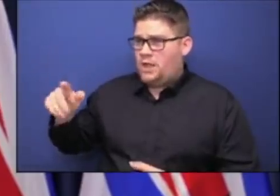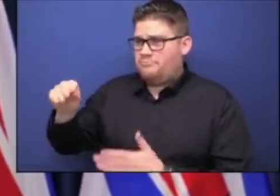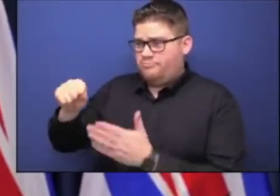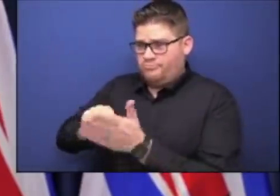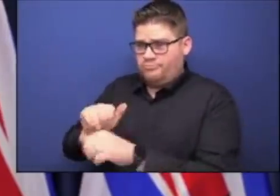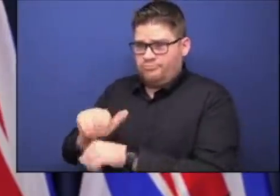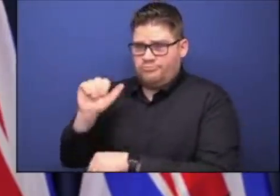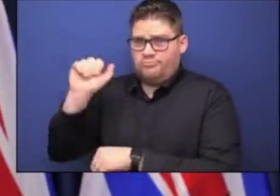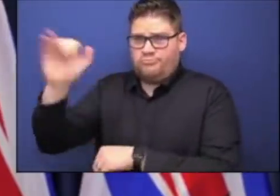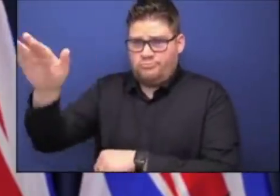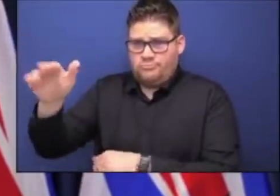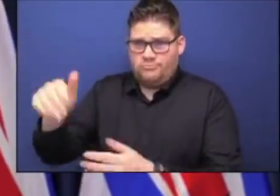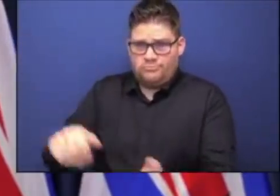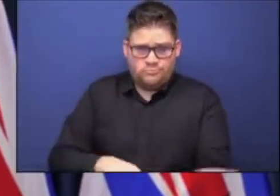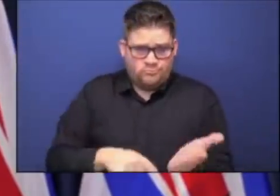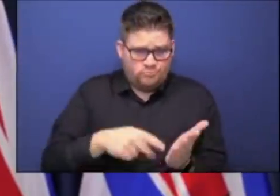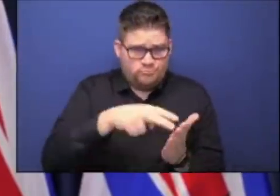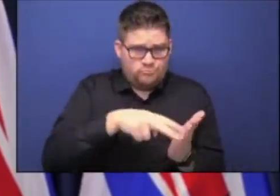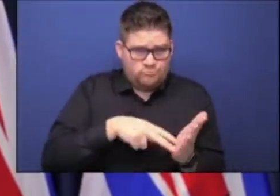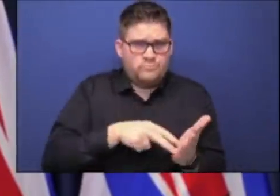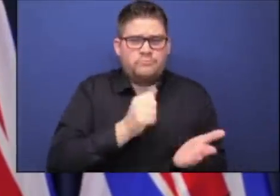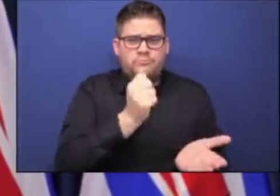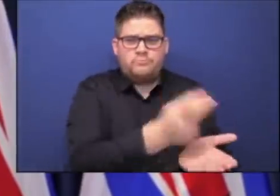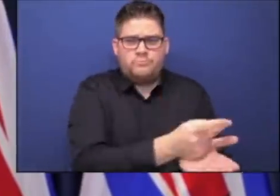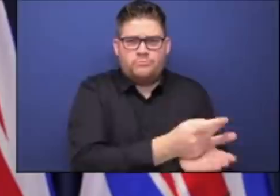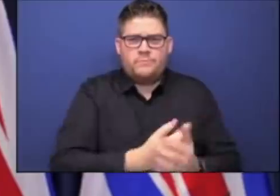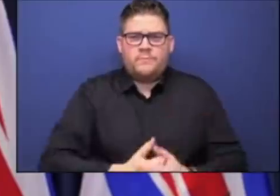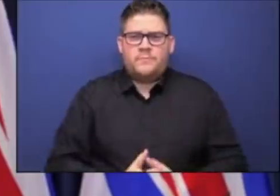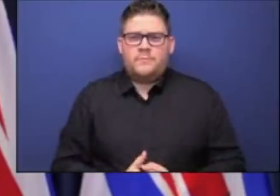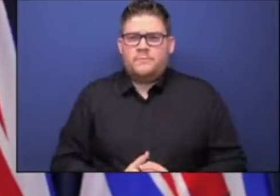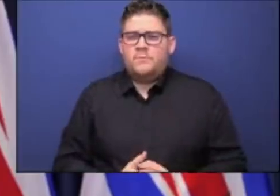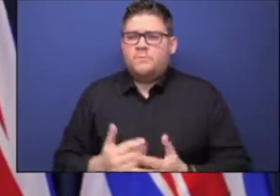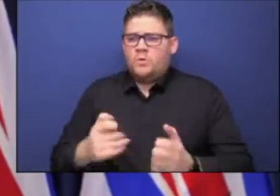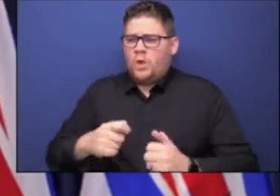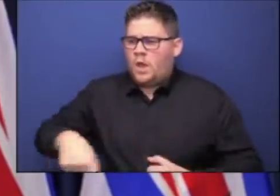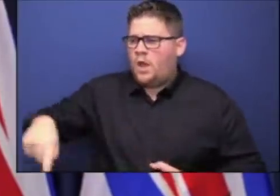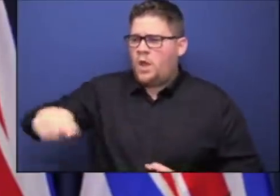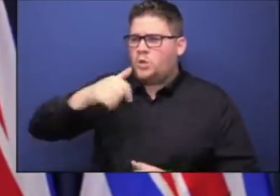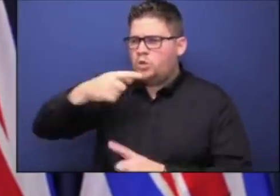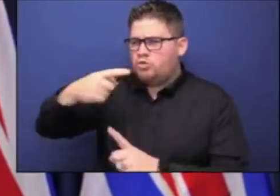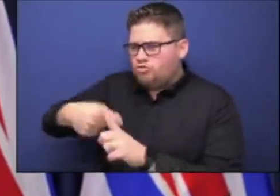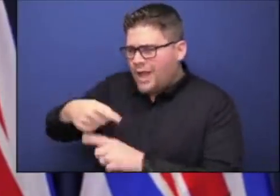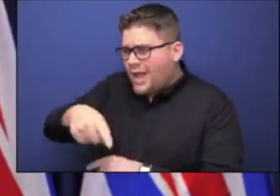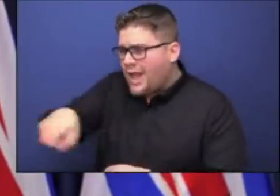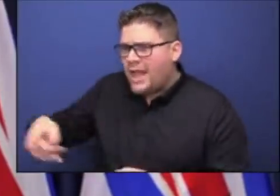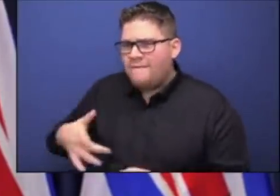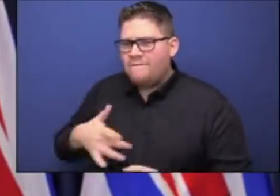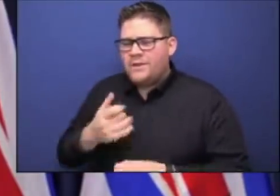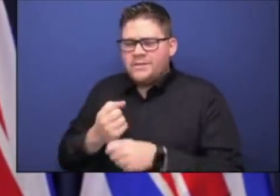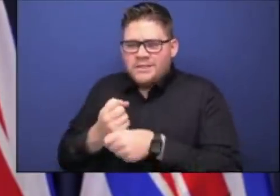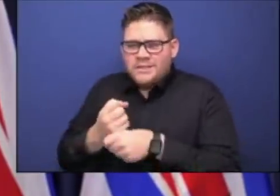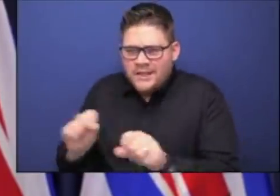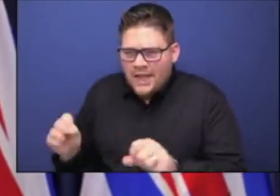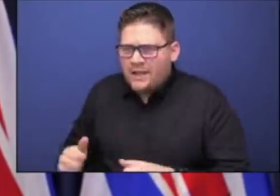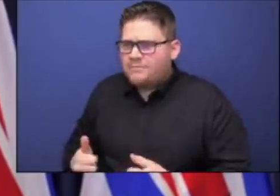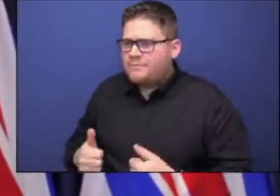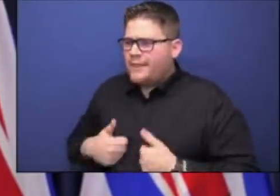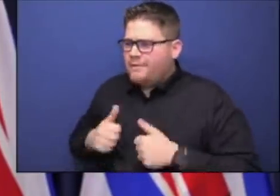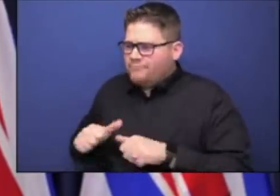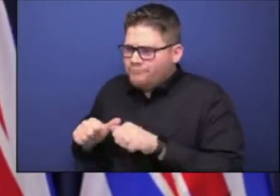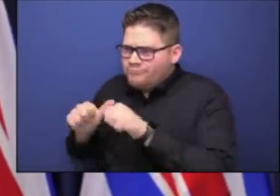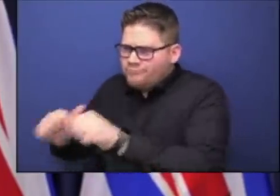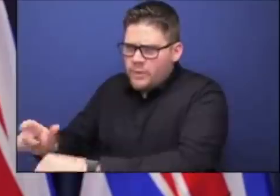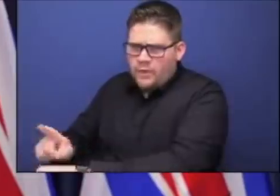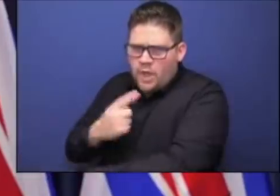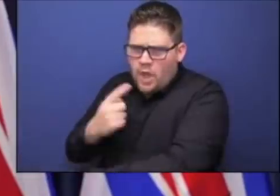people to have that security, and so that's where we've found the balance. They can make an application for that kind of extensive renovation that has